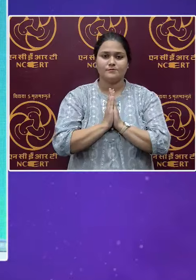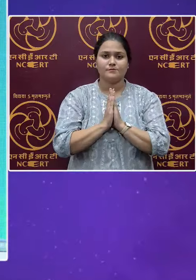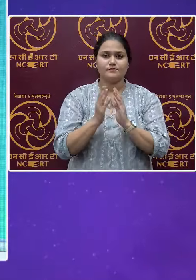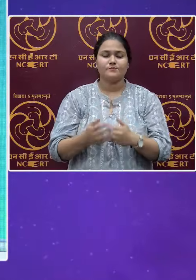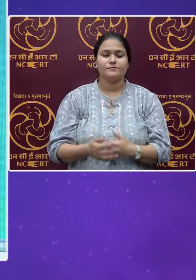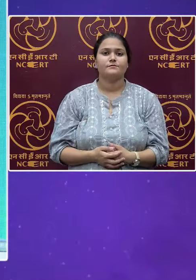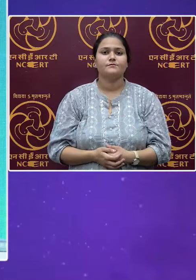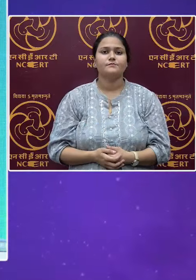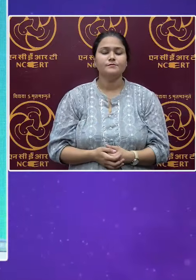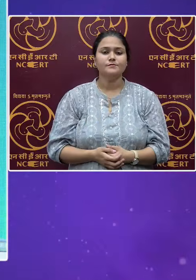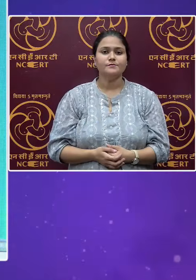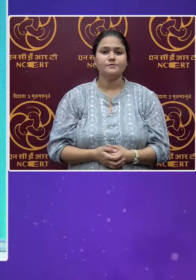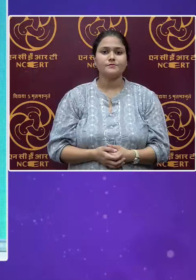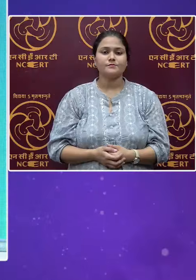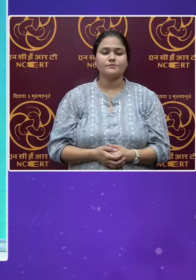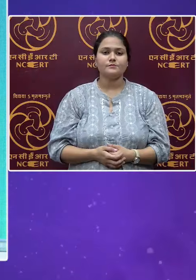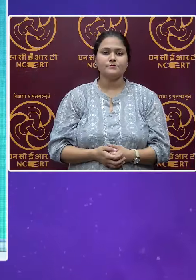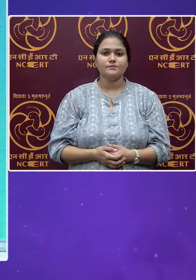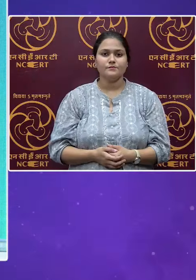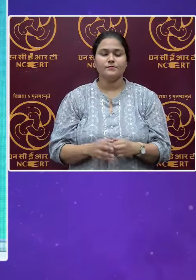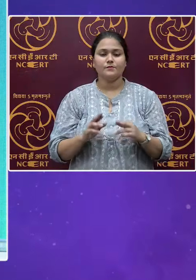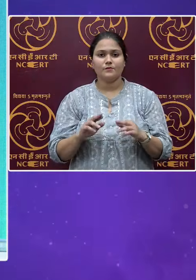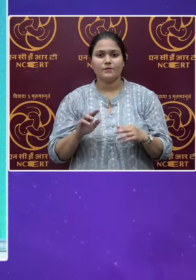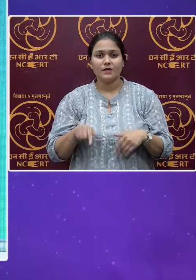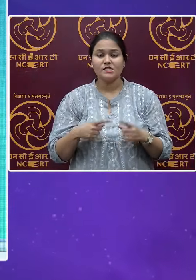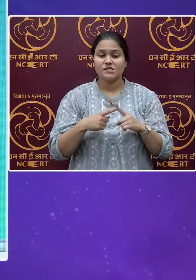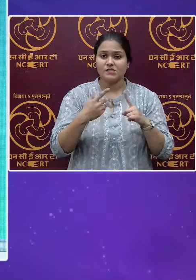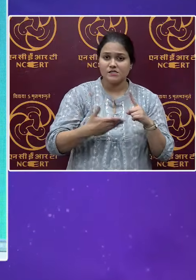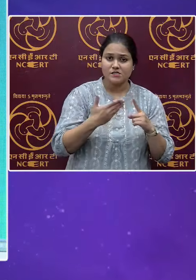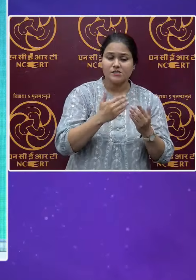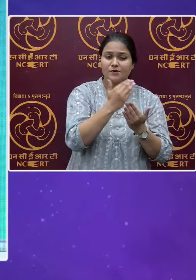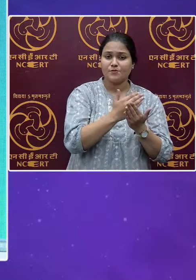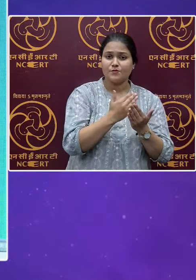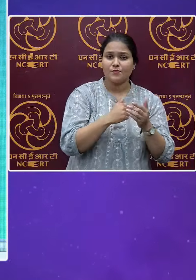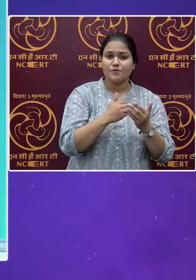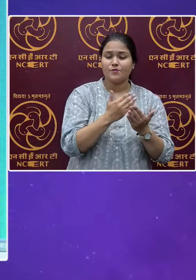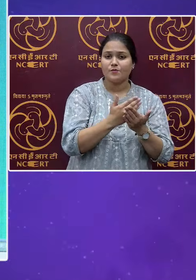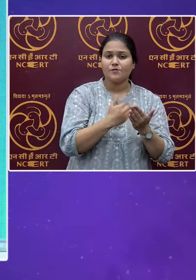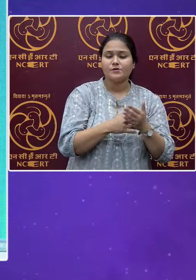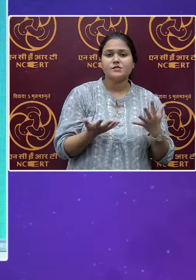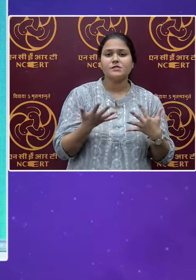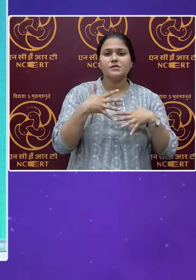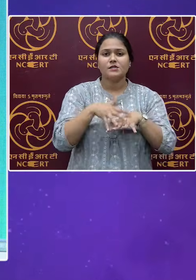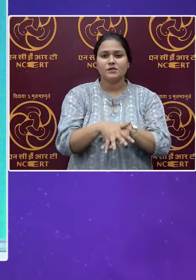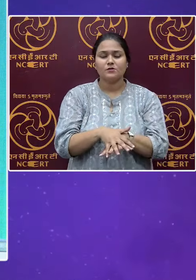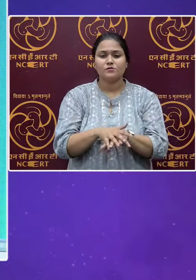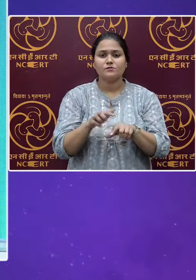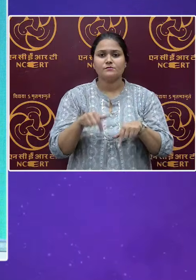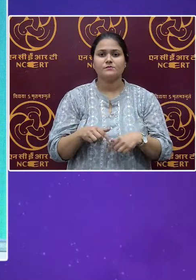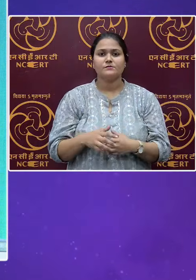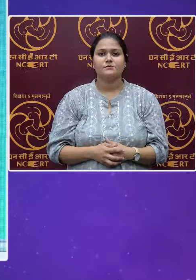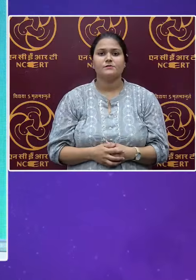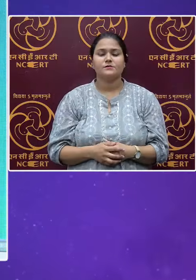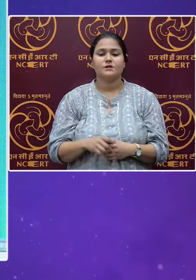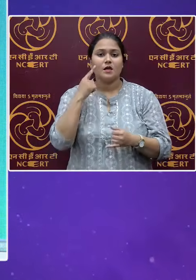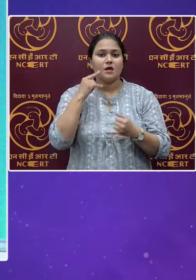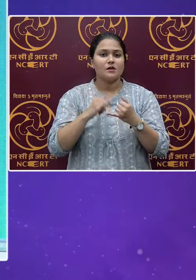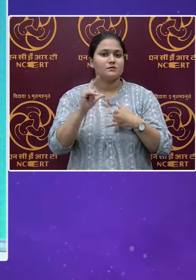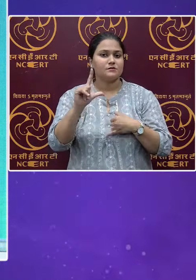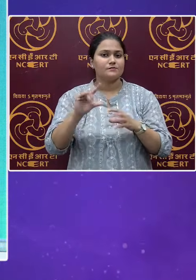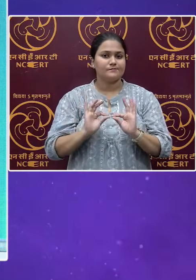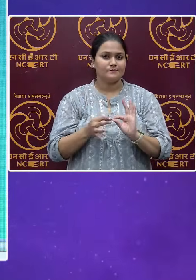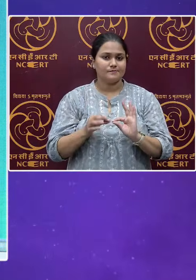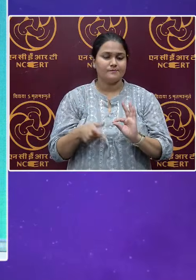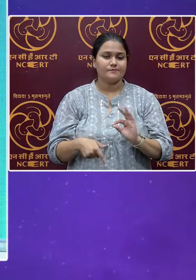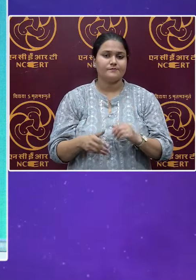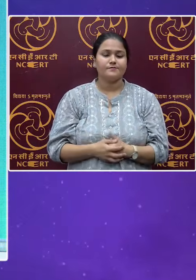And of course, I have to tell you, in order to make the training program more inclusive, we have our ISL interpreter with us